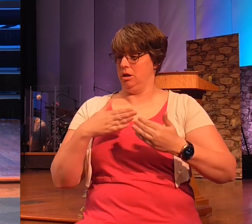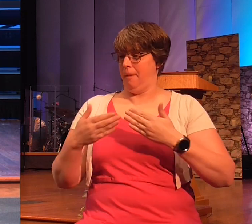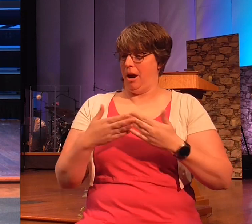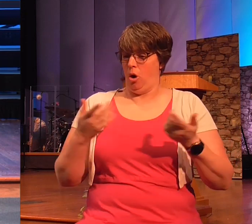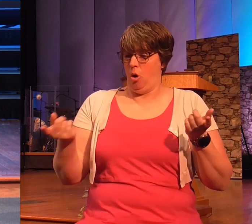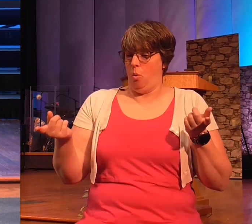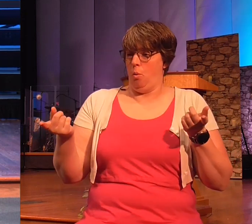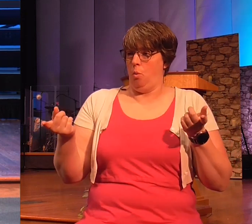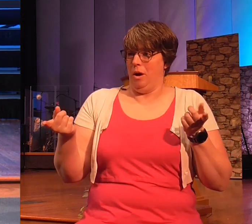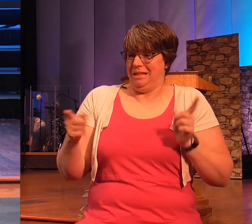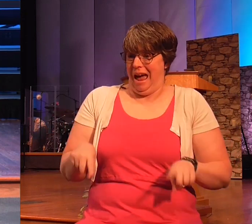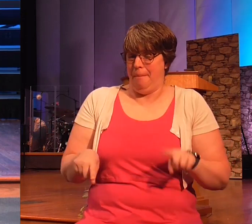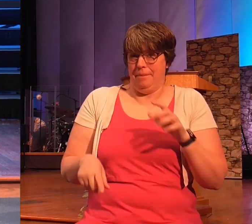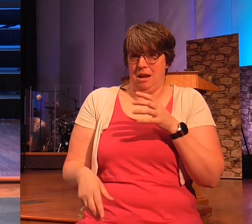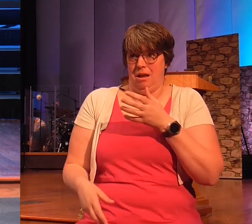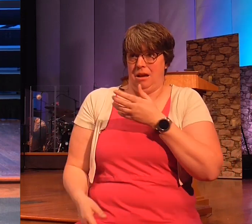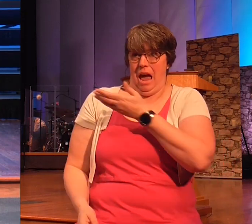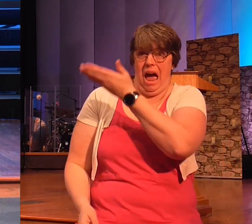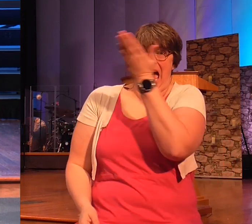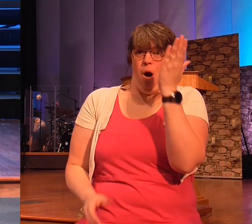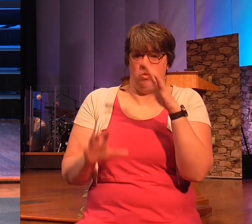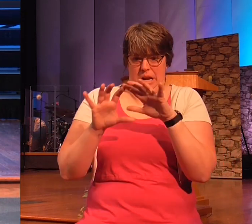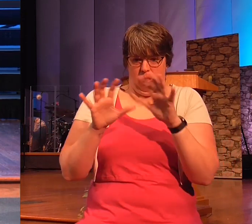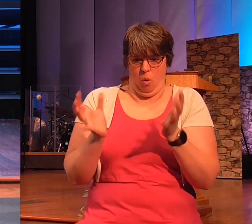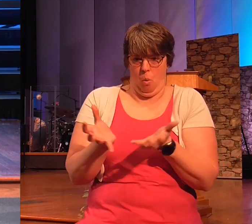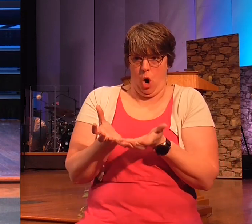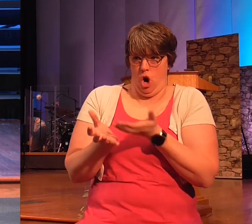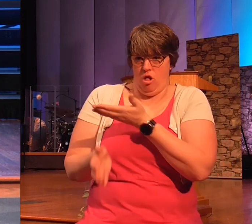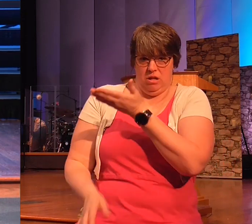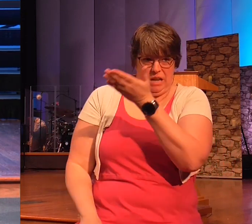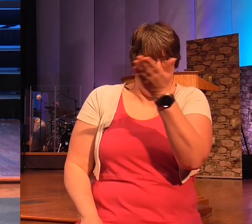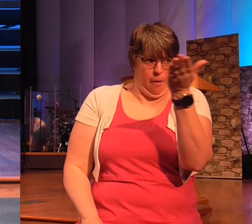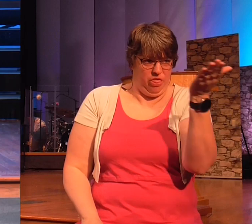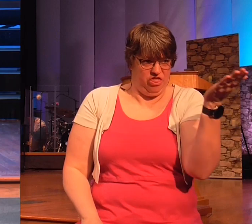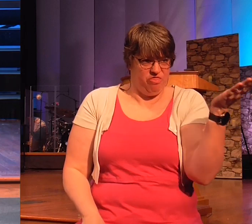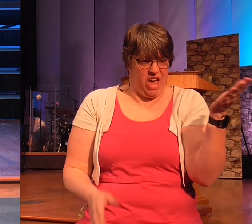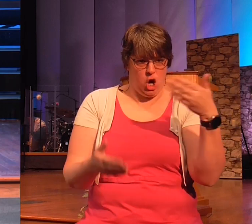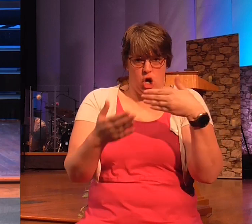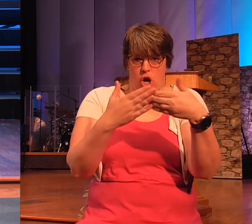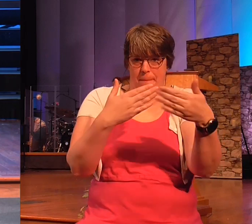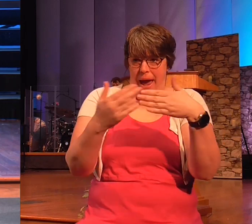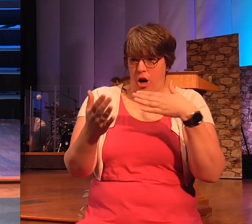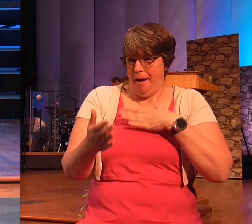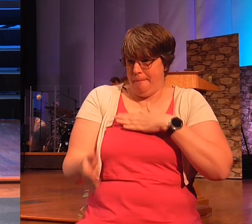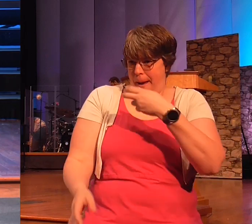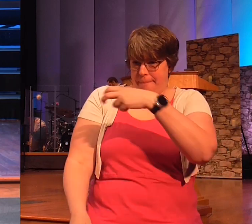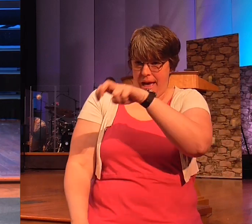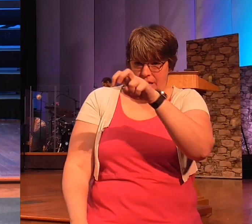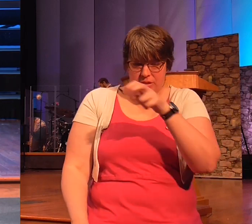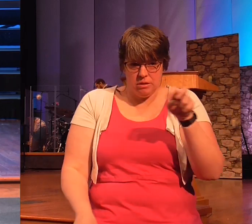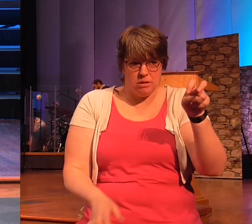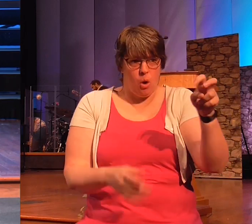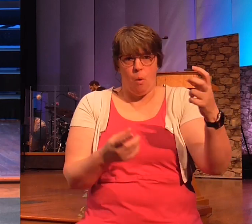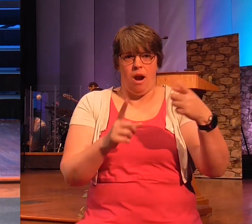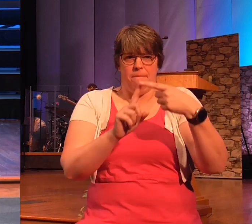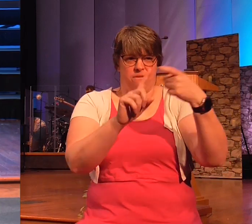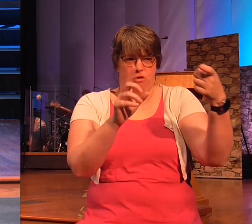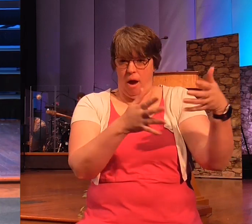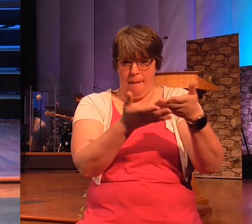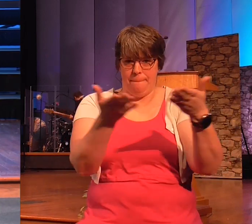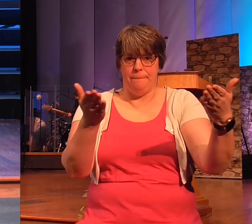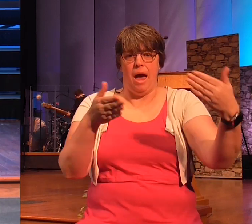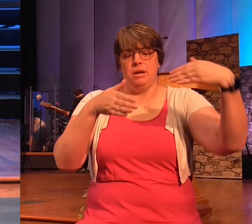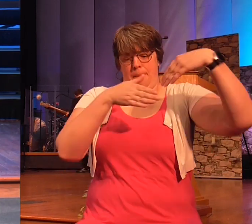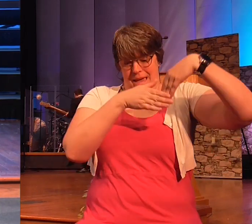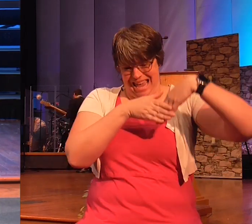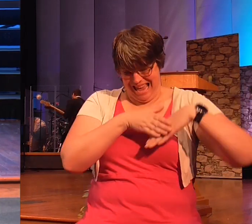out in the world, going on out in the world, no matter what pathway I've been on, no matter where I've come from, I walk into